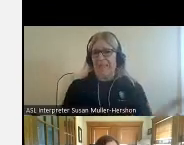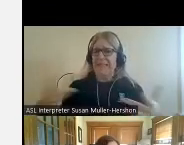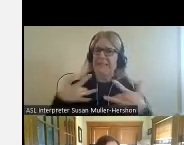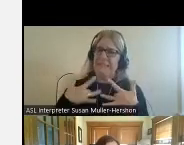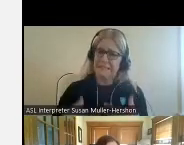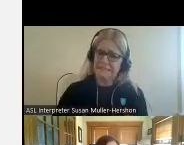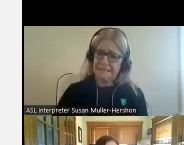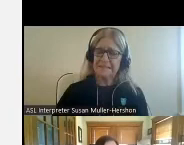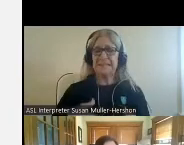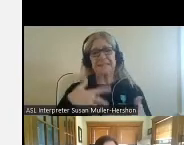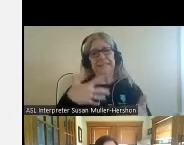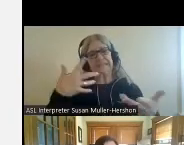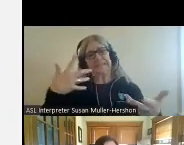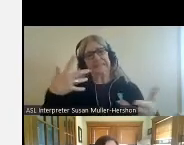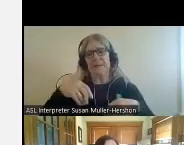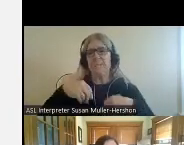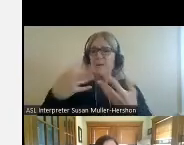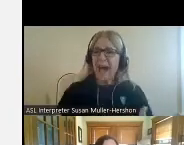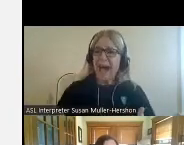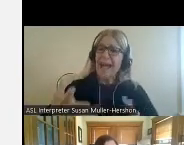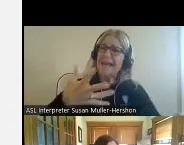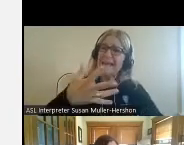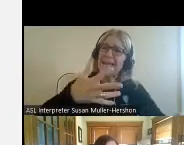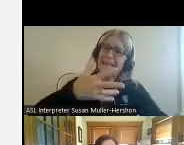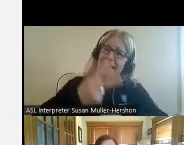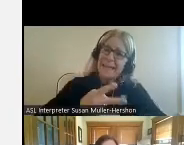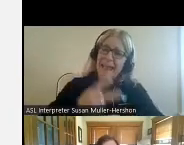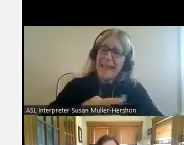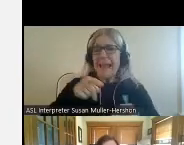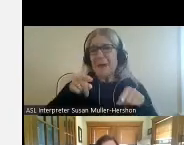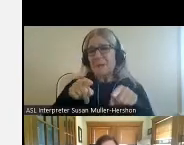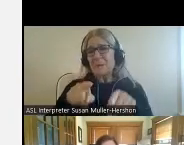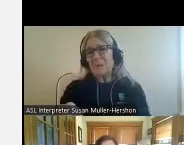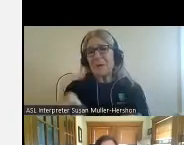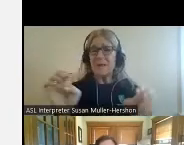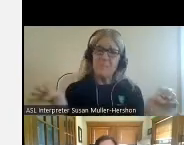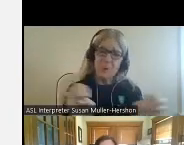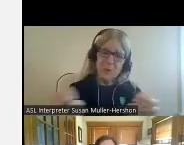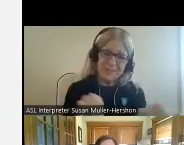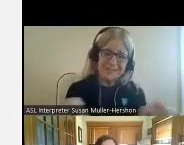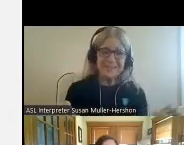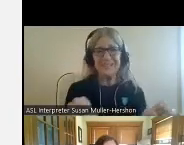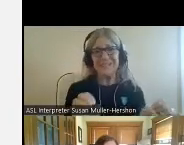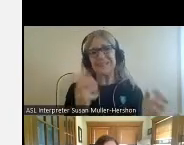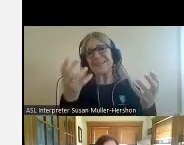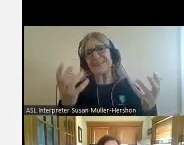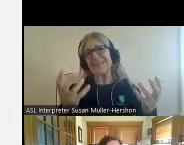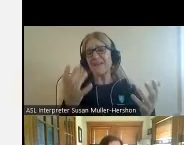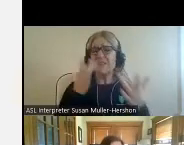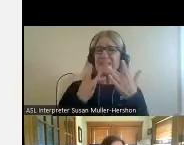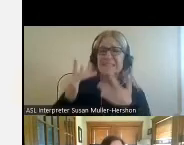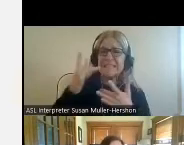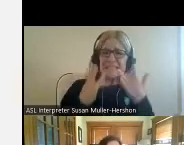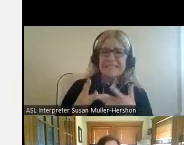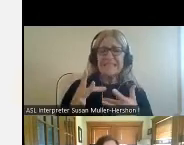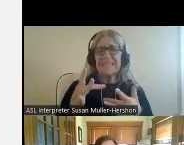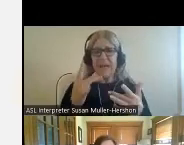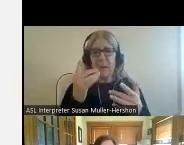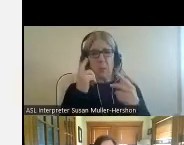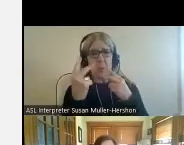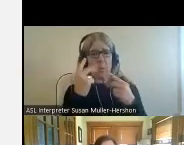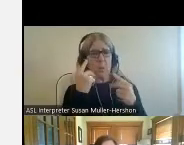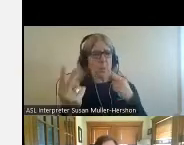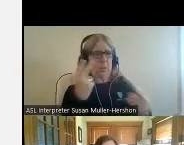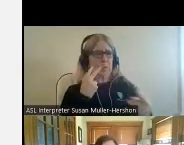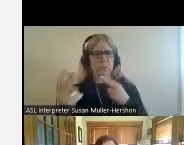providing care during a health emergency and perhaps not under ideal circumstances, and seeing conditions such as anxiety, depression, and